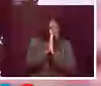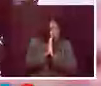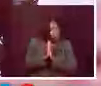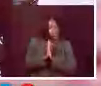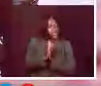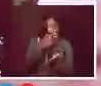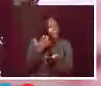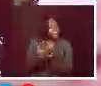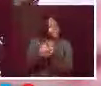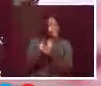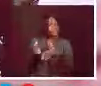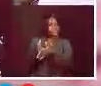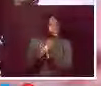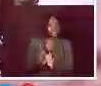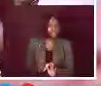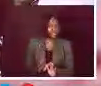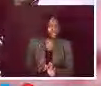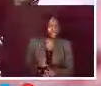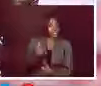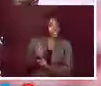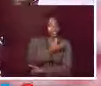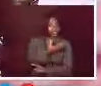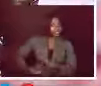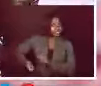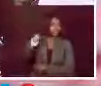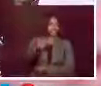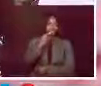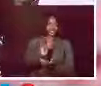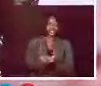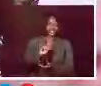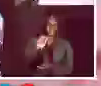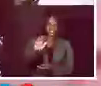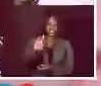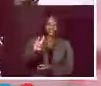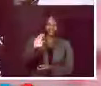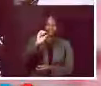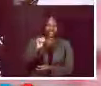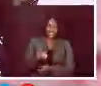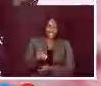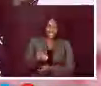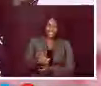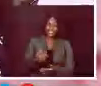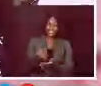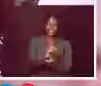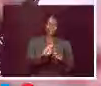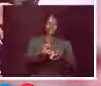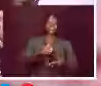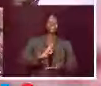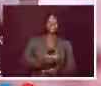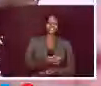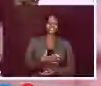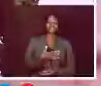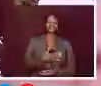leader that since his own chief whip is saying the 32% is what Ghanaians gave us, he should help